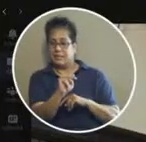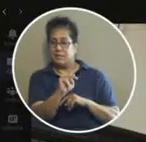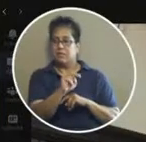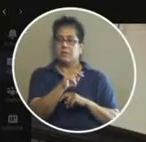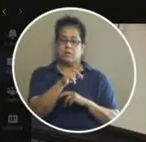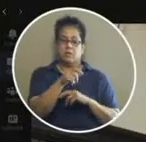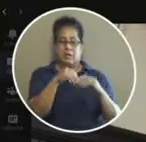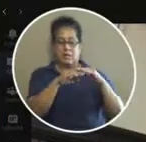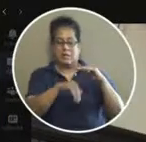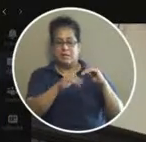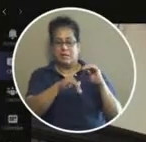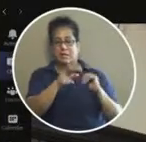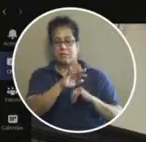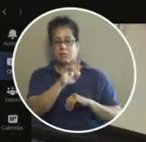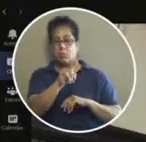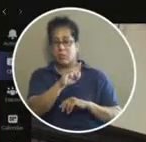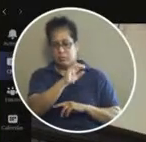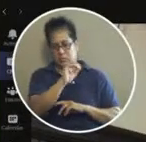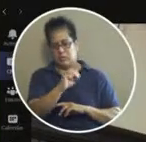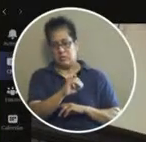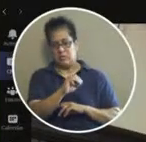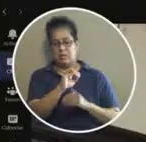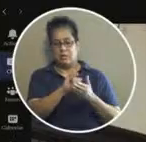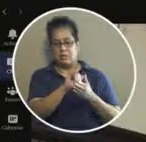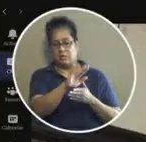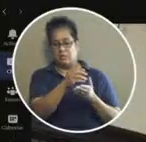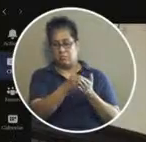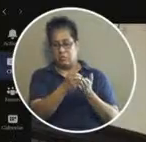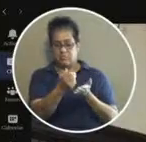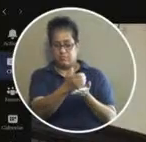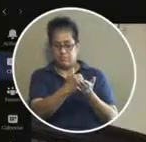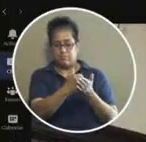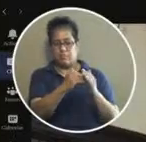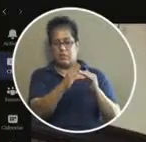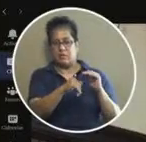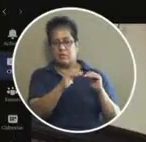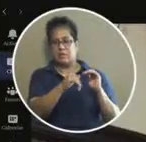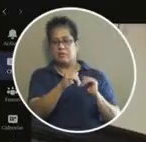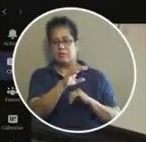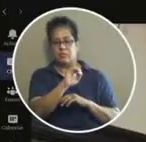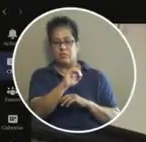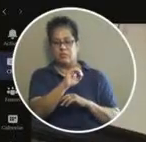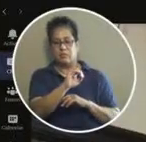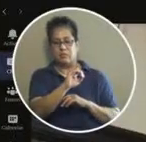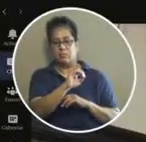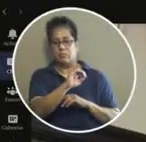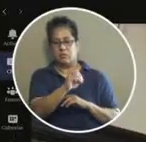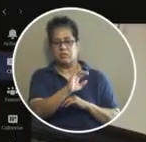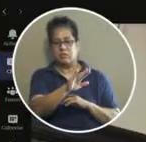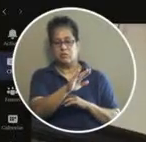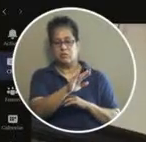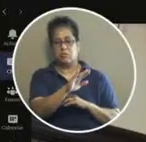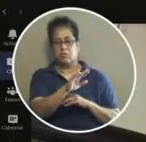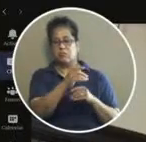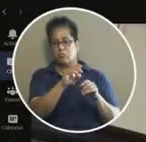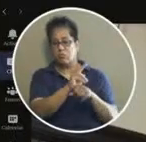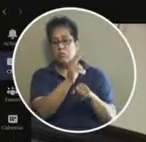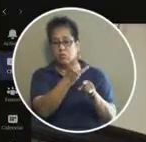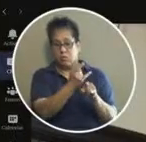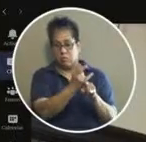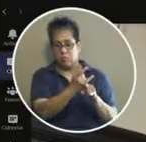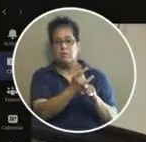that have less than 51% of their gross receipts from the sale of alcoholic beverages are now permitted to operate